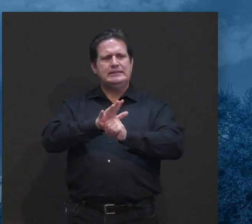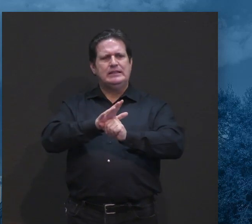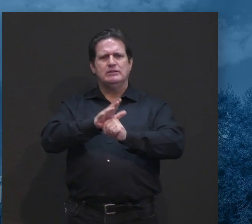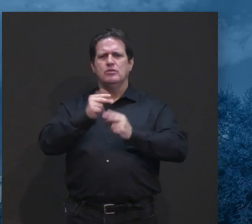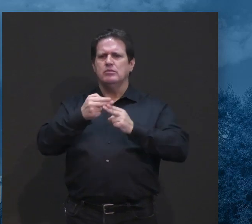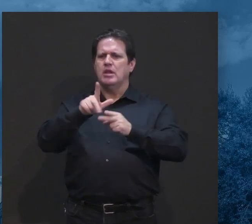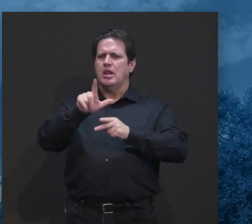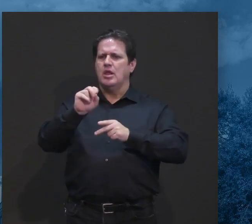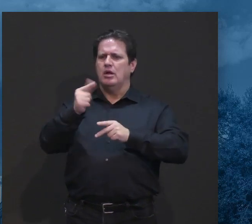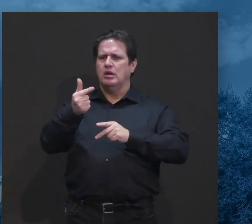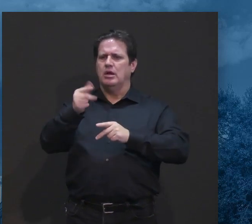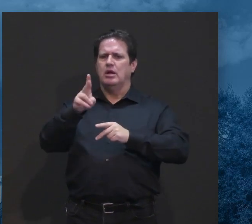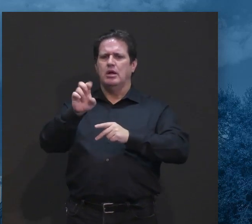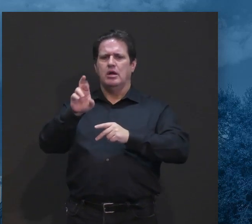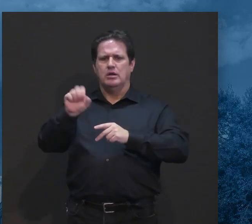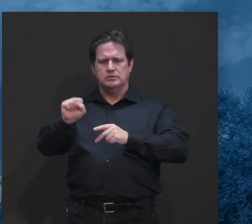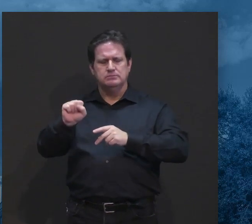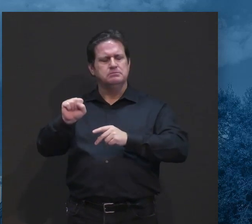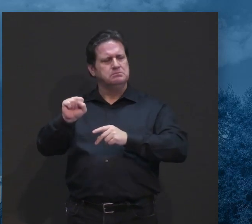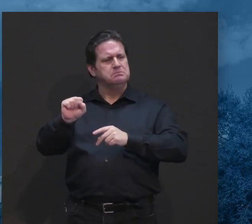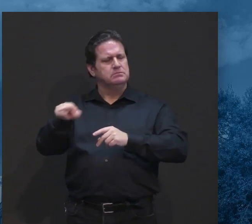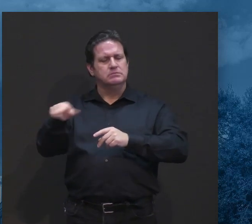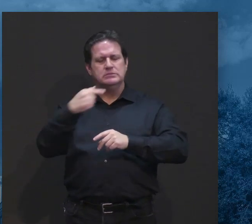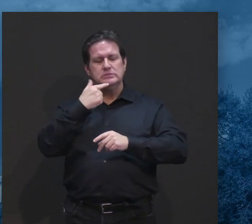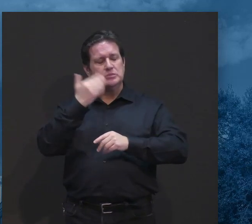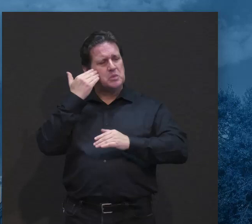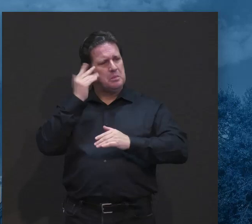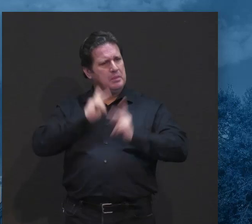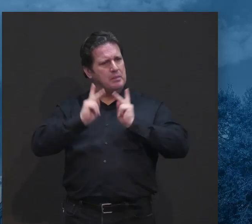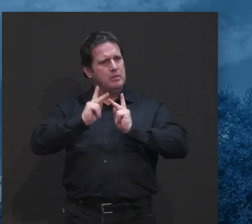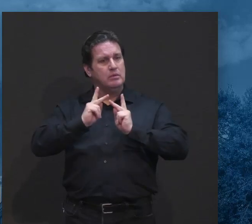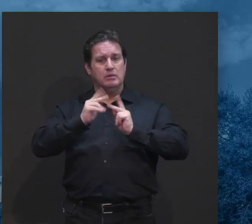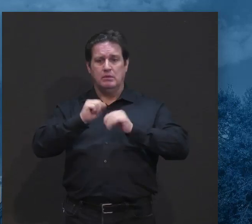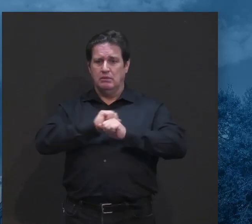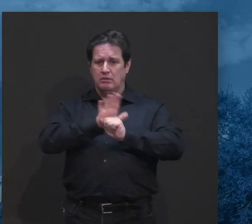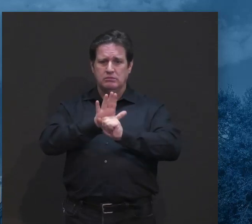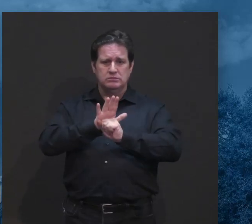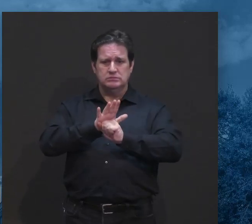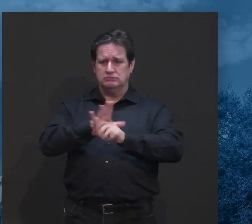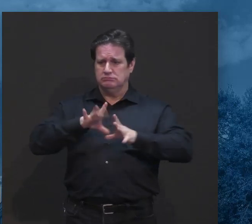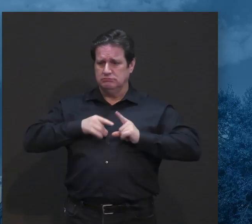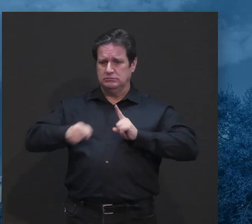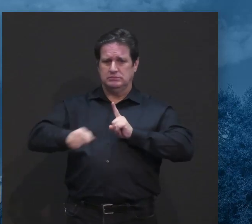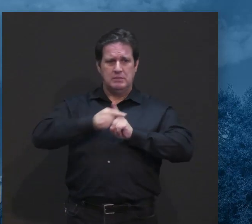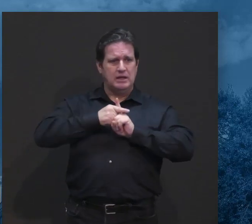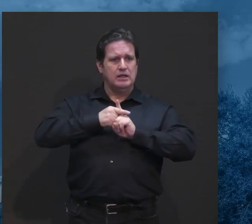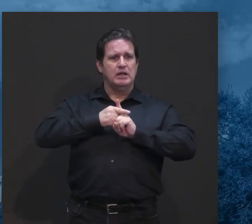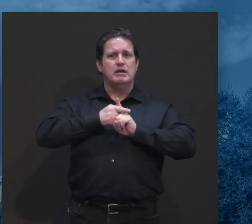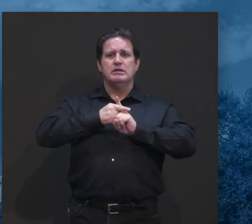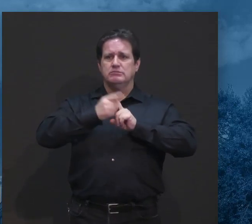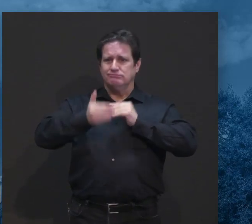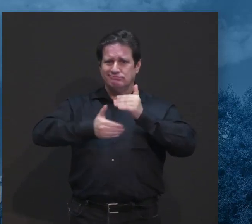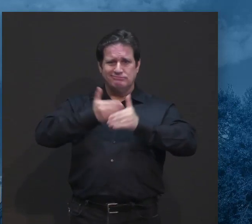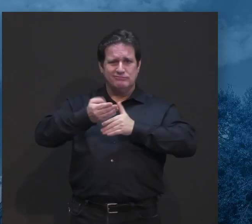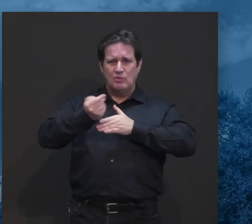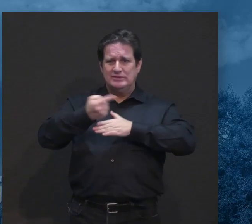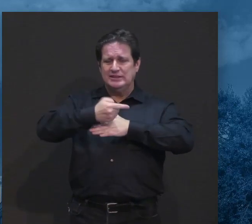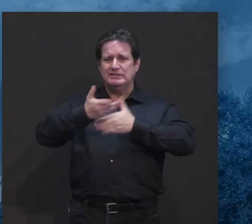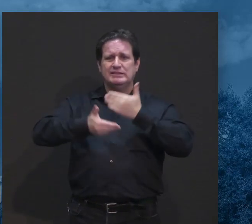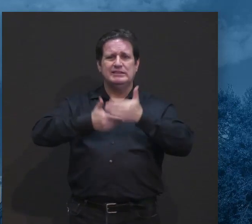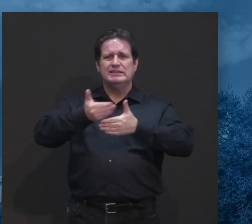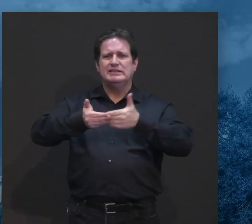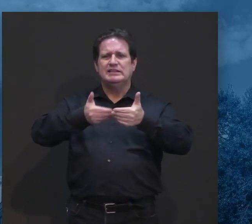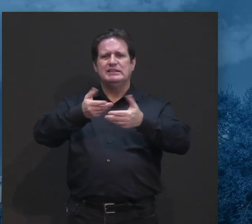know of some individuals who have had longer-term complications of COVID, and I think that that's a real